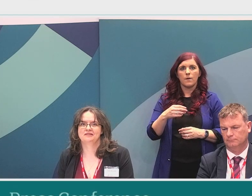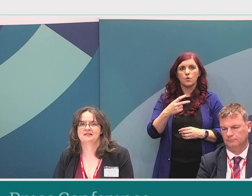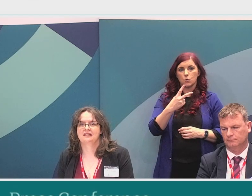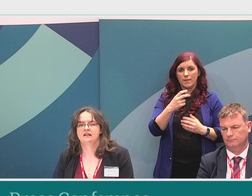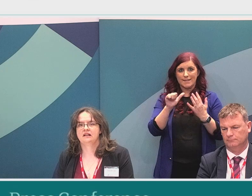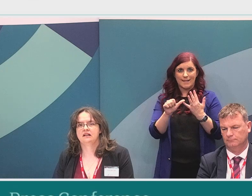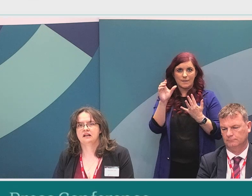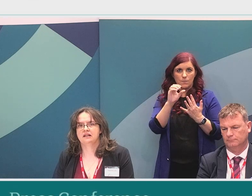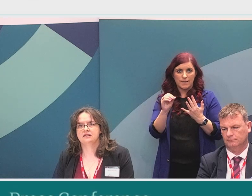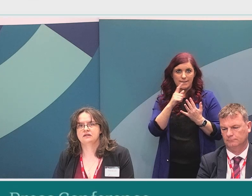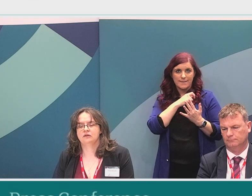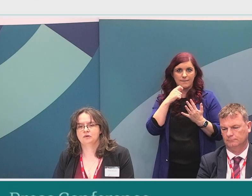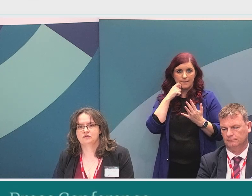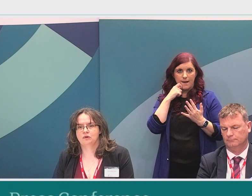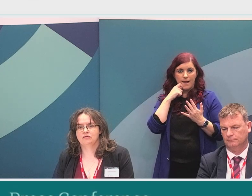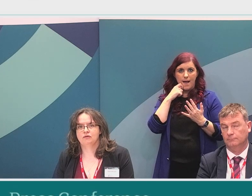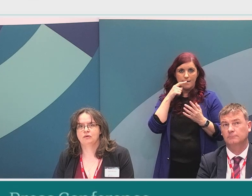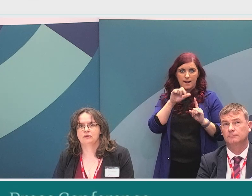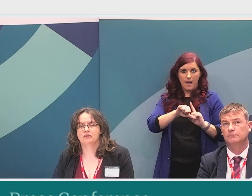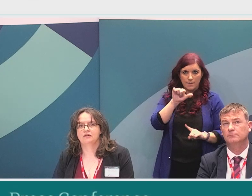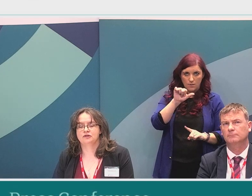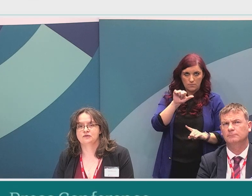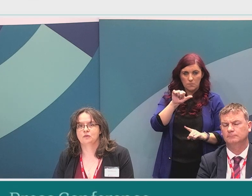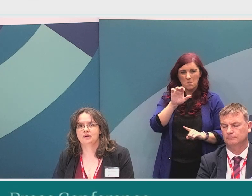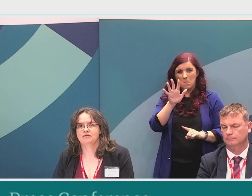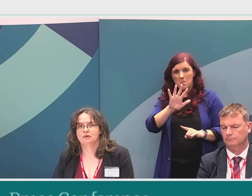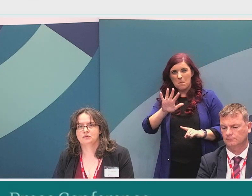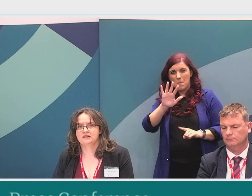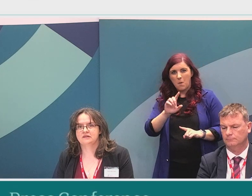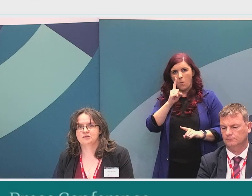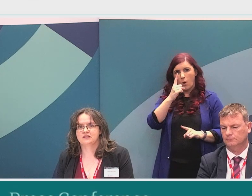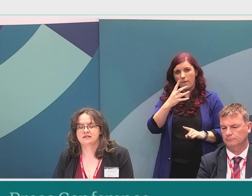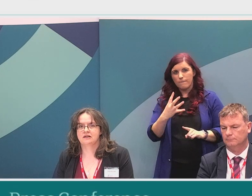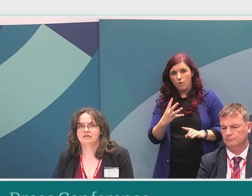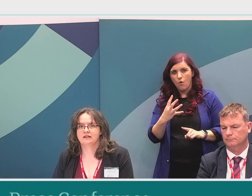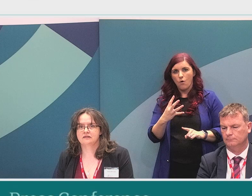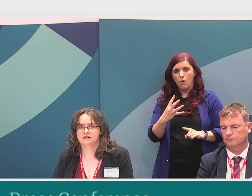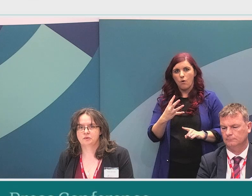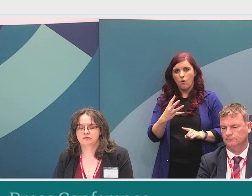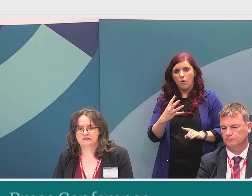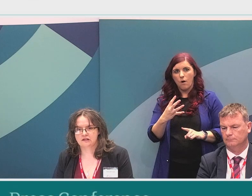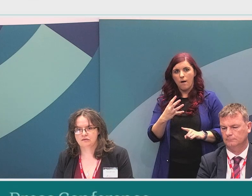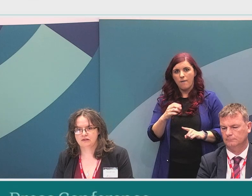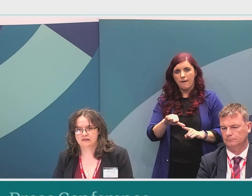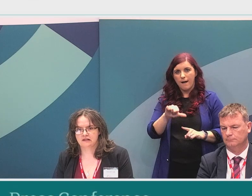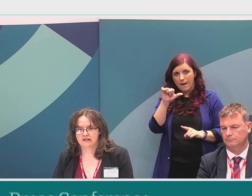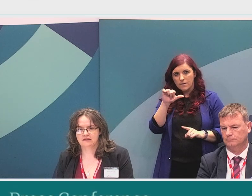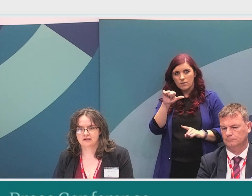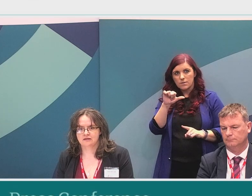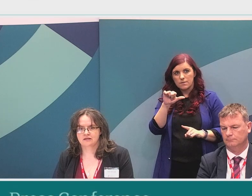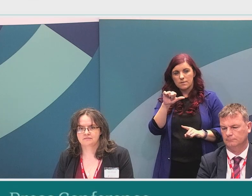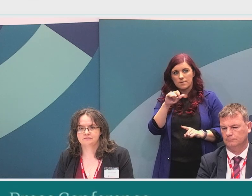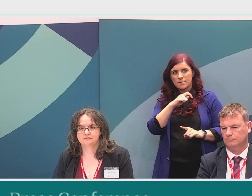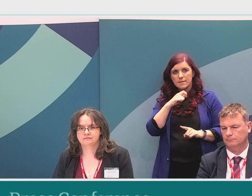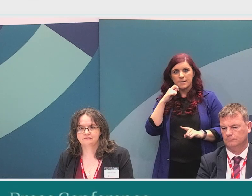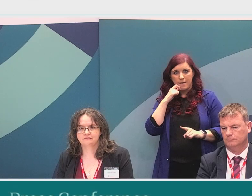adults. And almost 1 in 4, or just over 1 in 4, 26% of adults have experienced sexual violence as an adult.